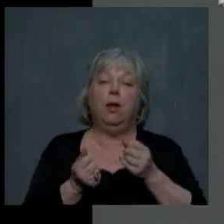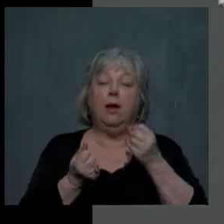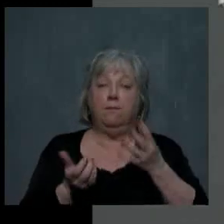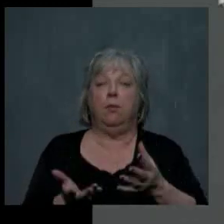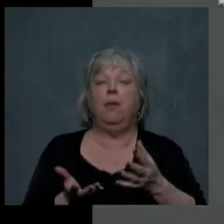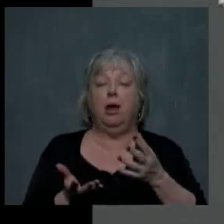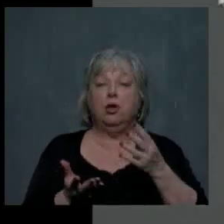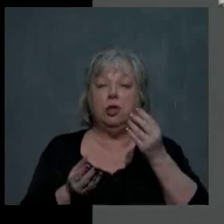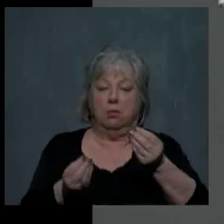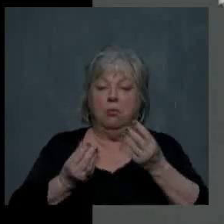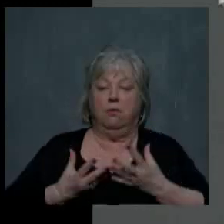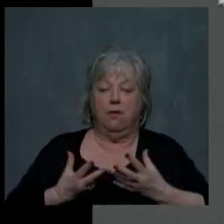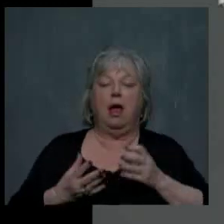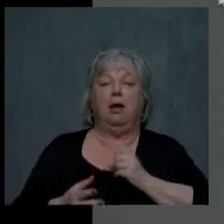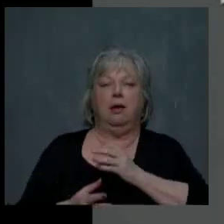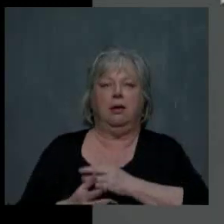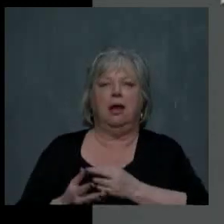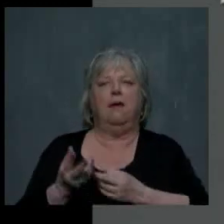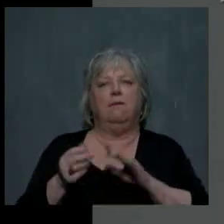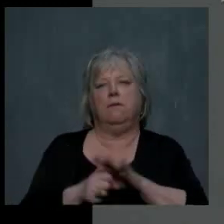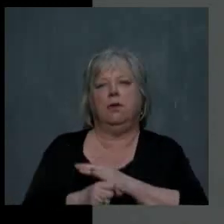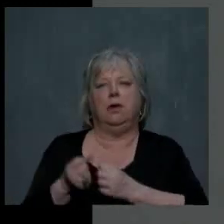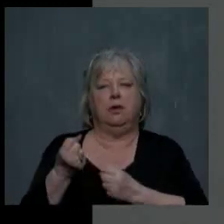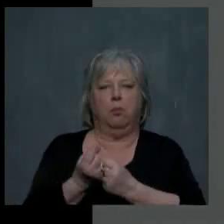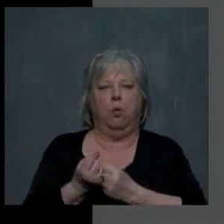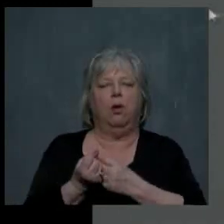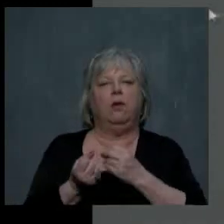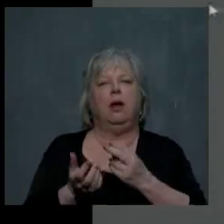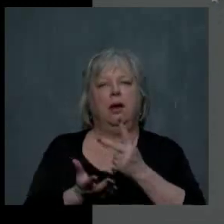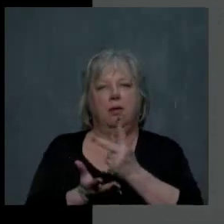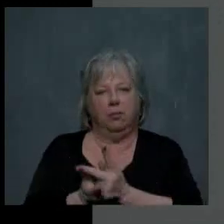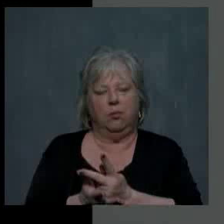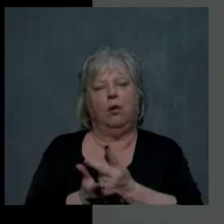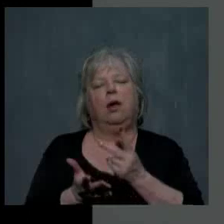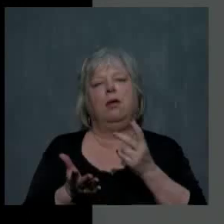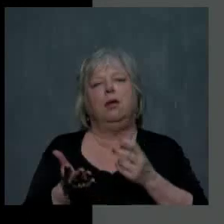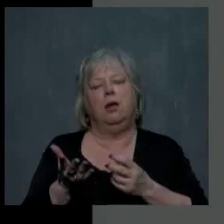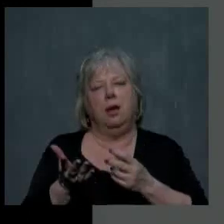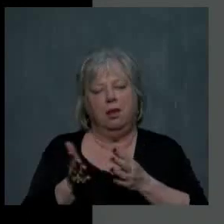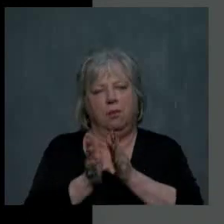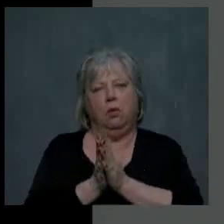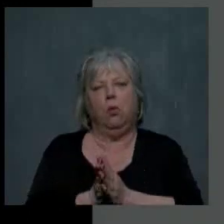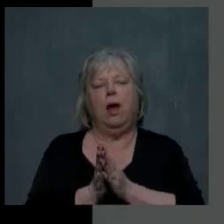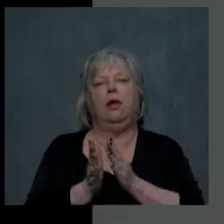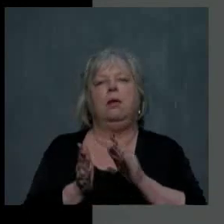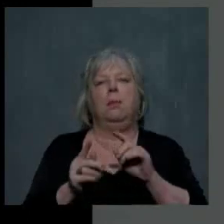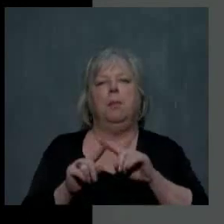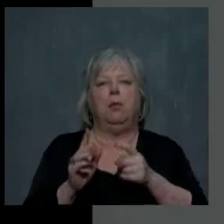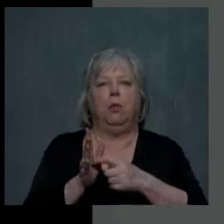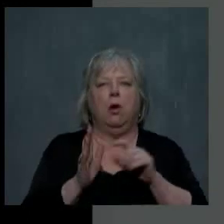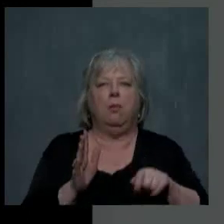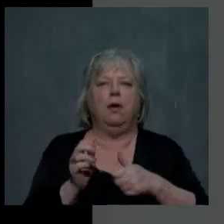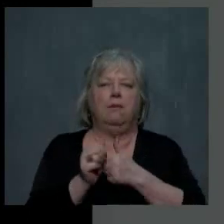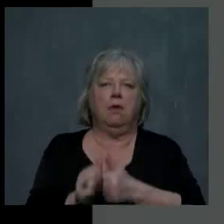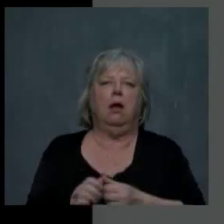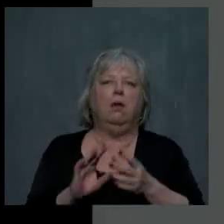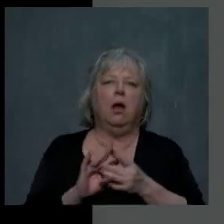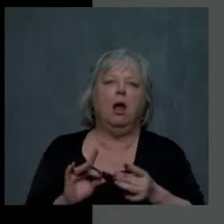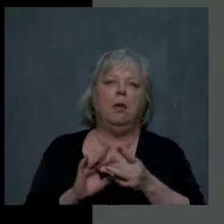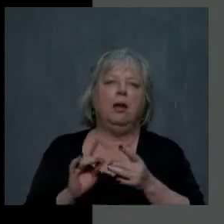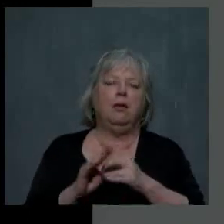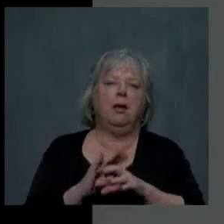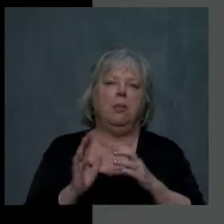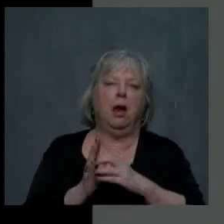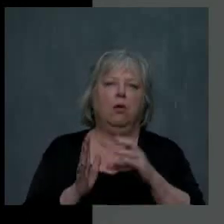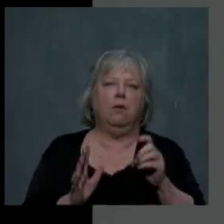in full support of the request. Staff recommends approval of the request, subject to compliance with comments and conditions as outlined in paragraphs D, E, and